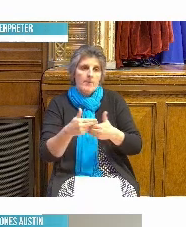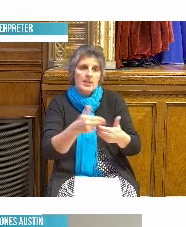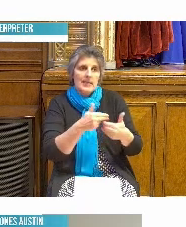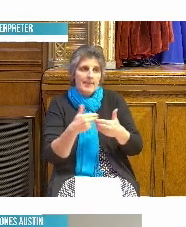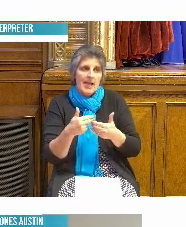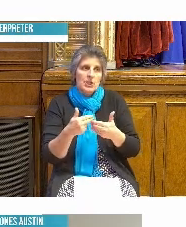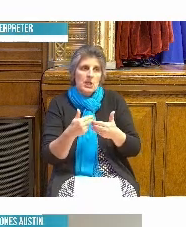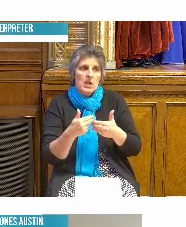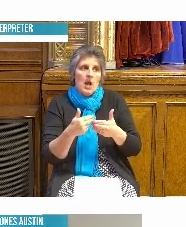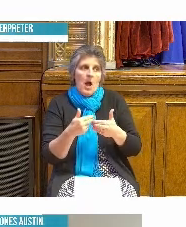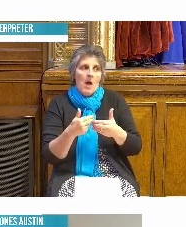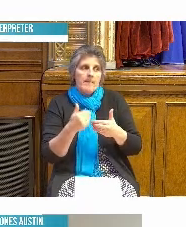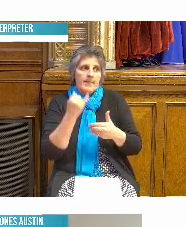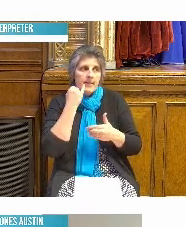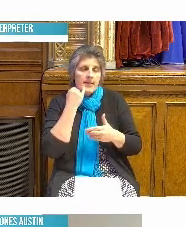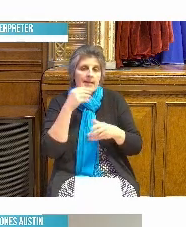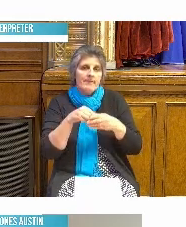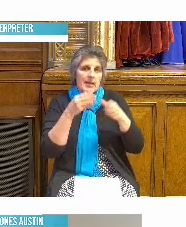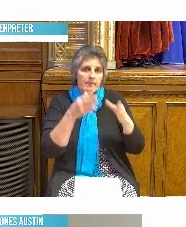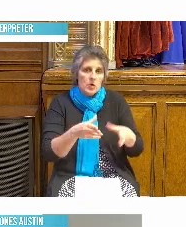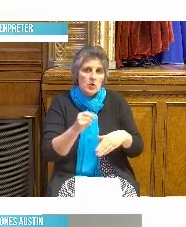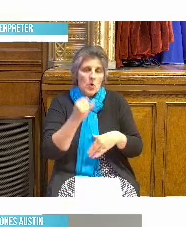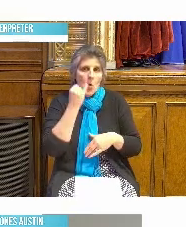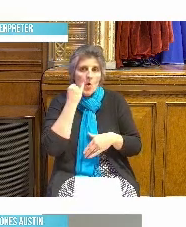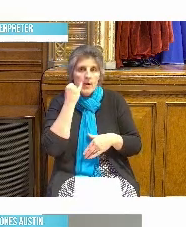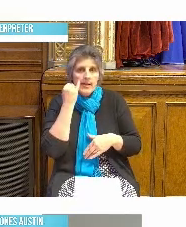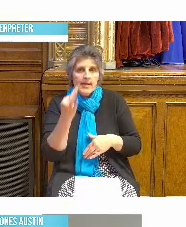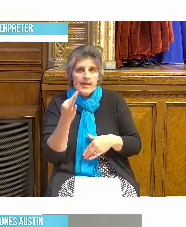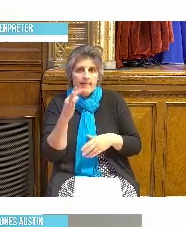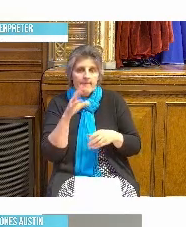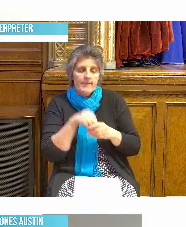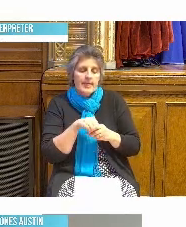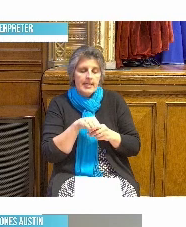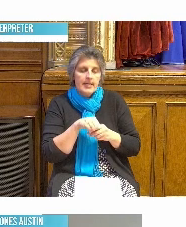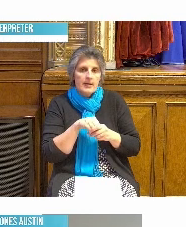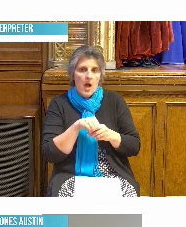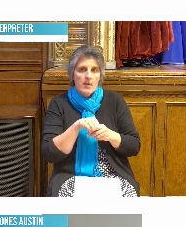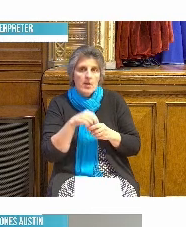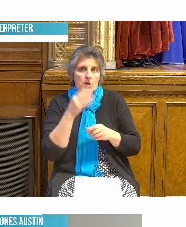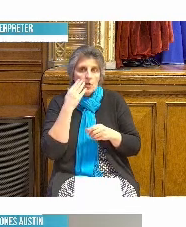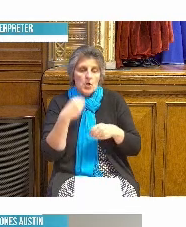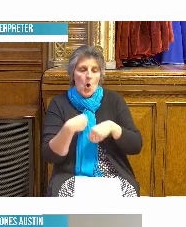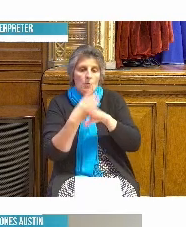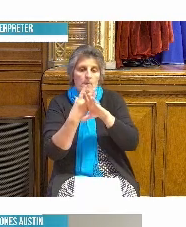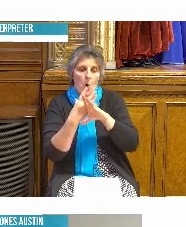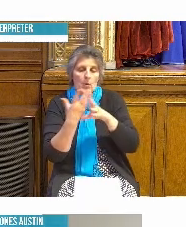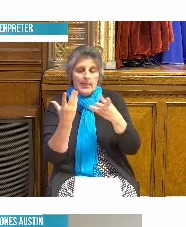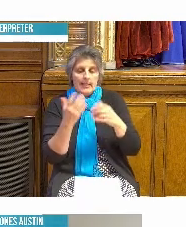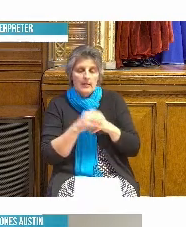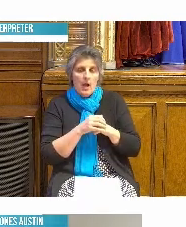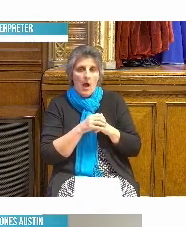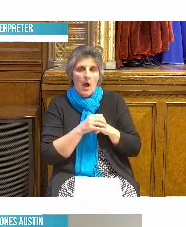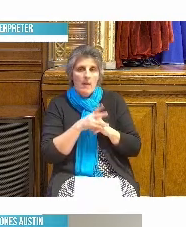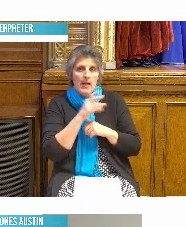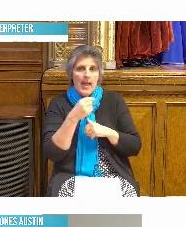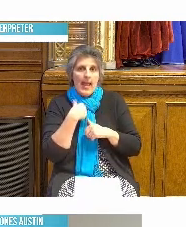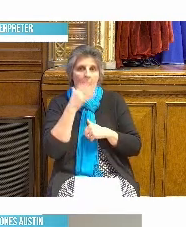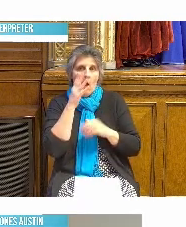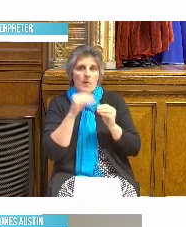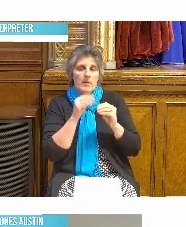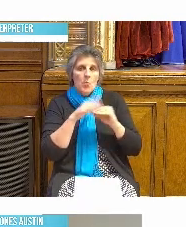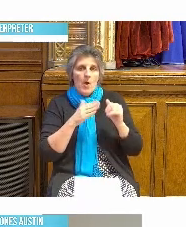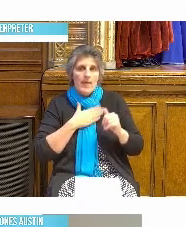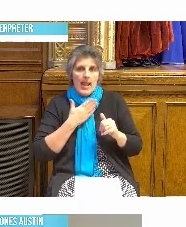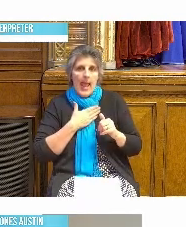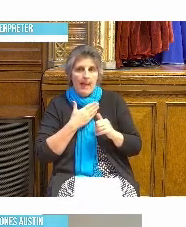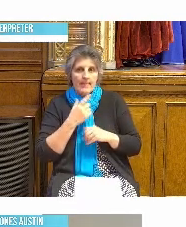participation, whether in person or whether in, remotely. And I would be more than